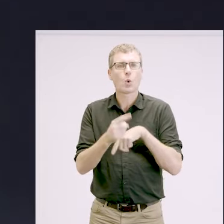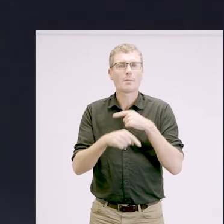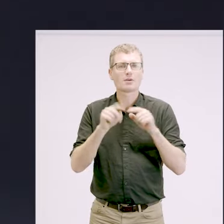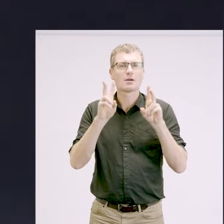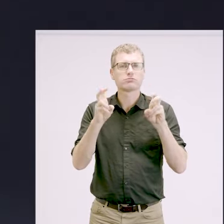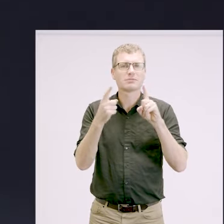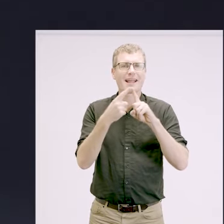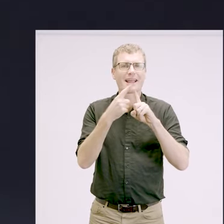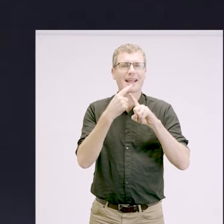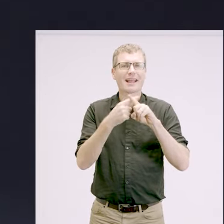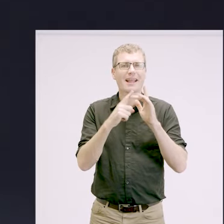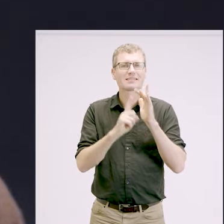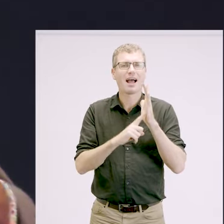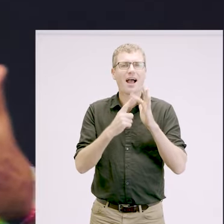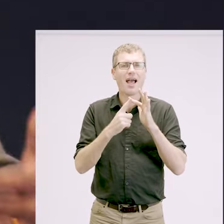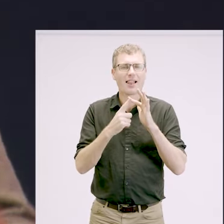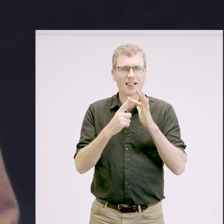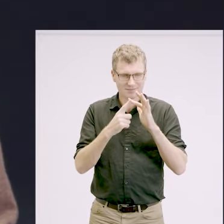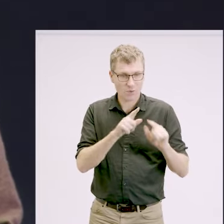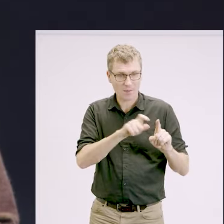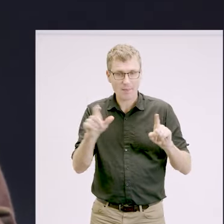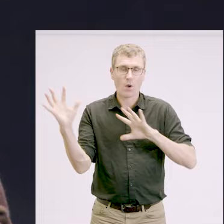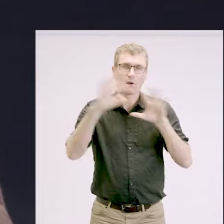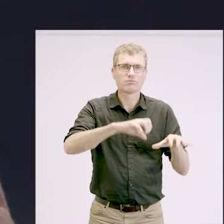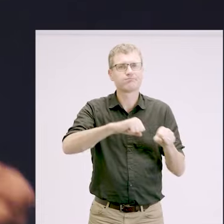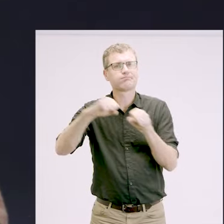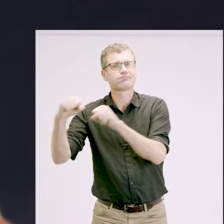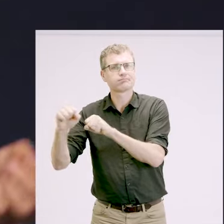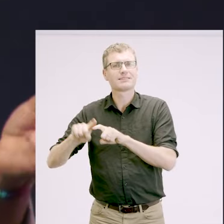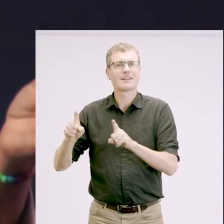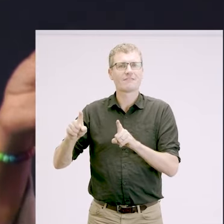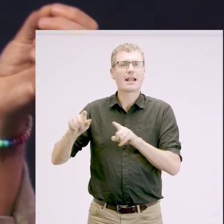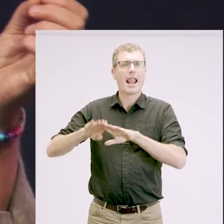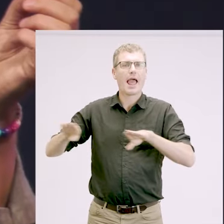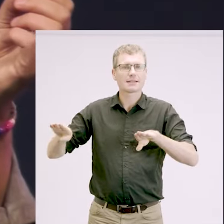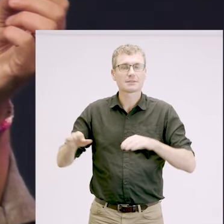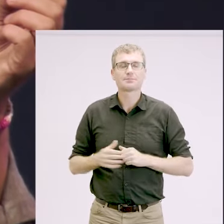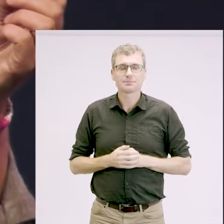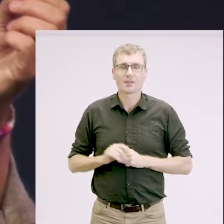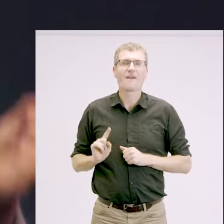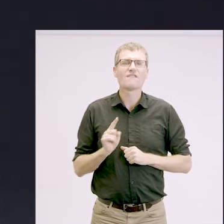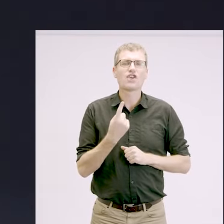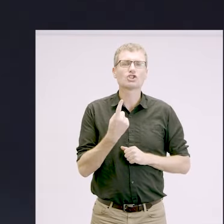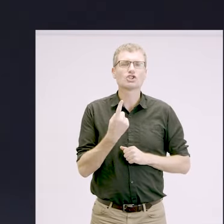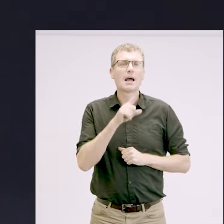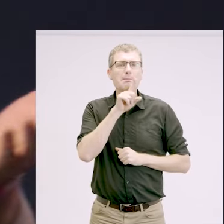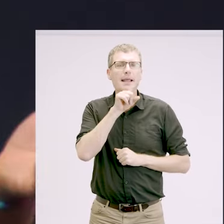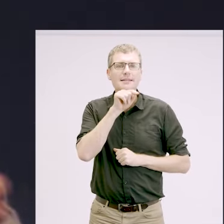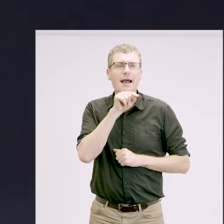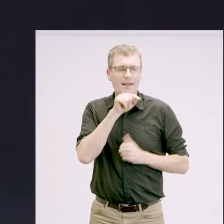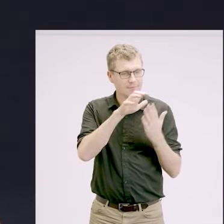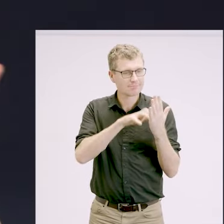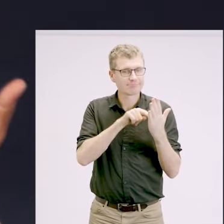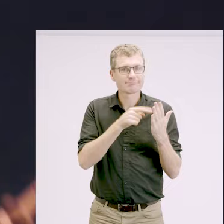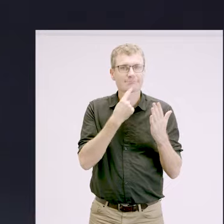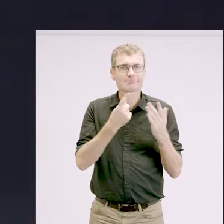exile, right? Daniel is a book about the people of Israel being in exile. The first Peter says